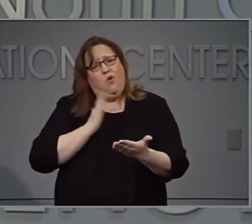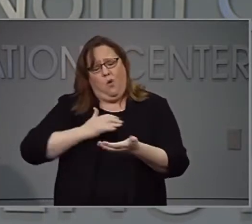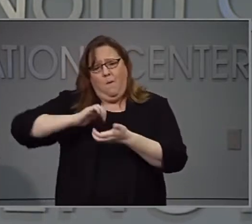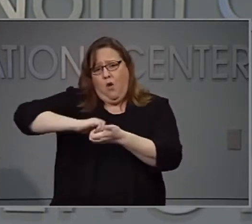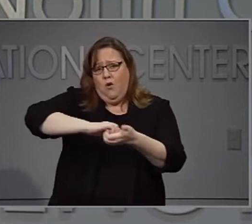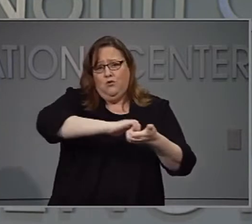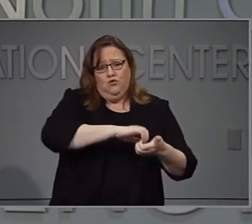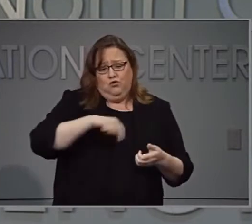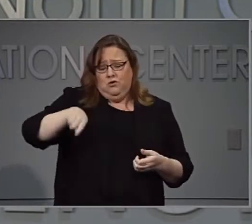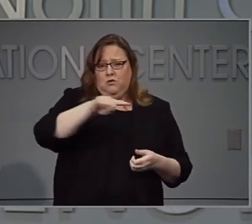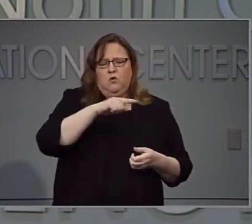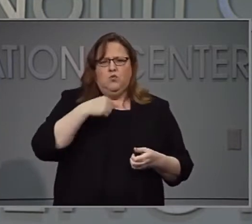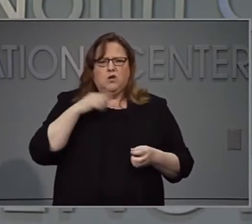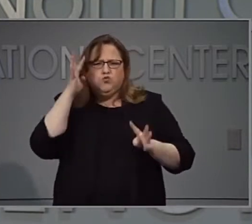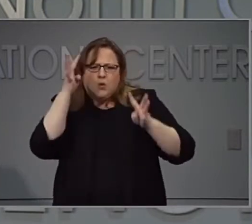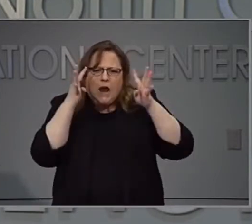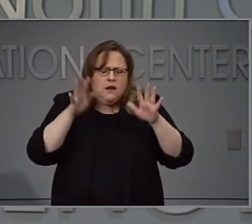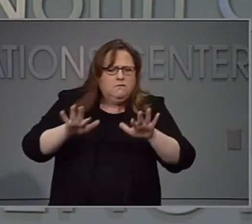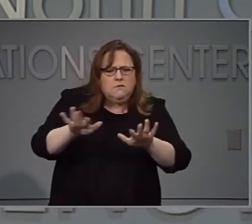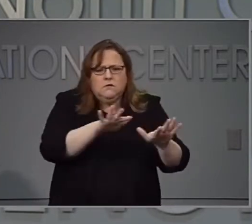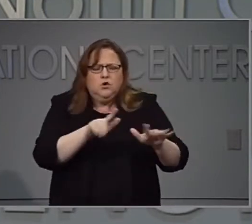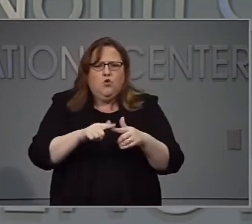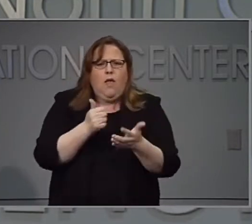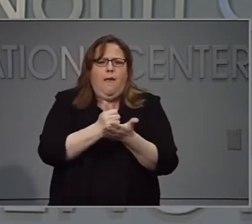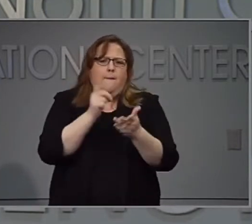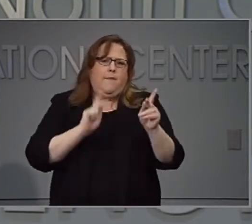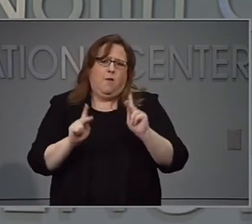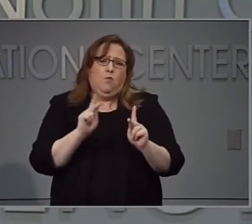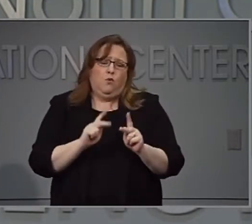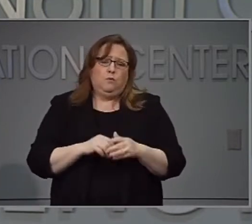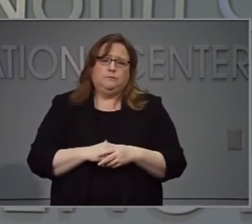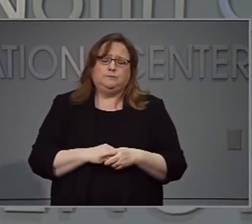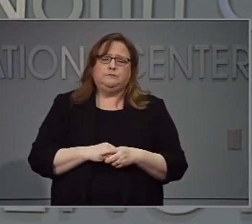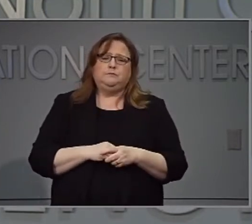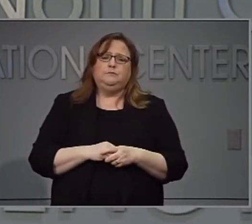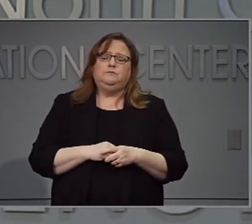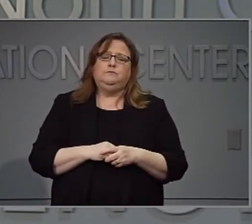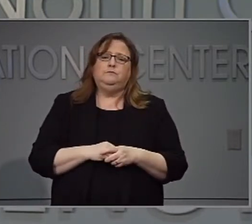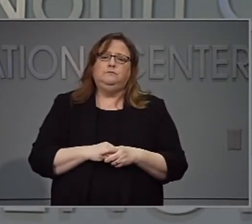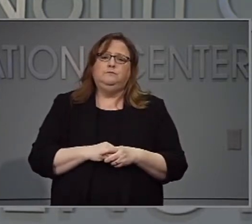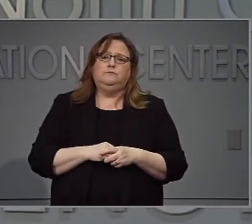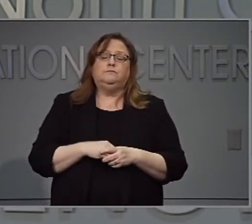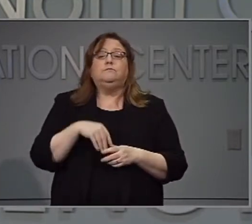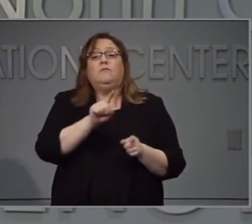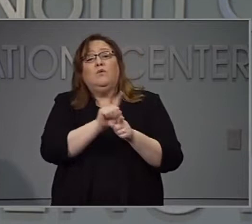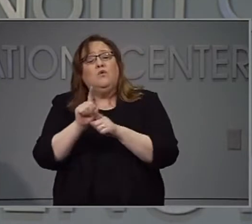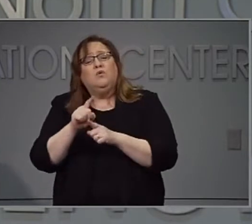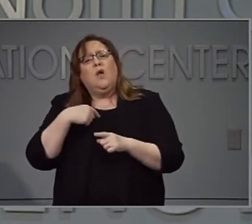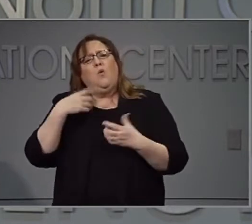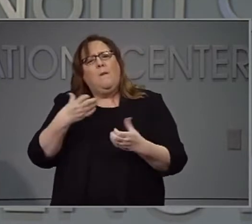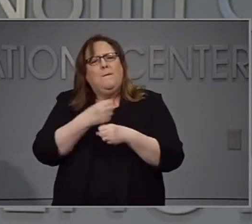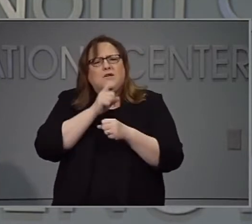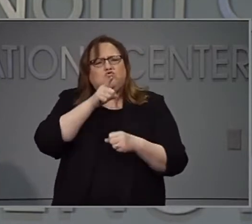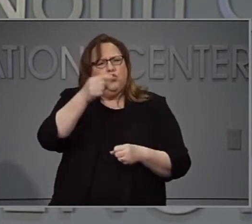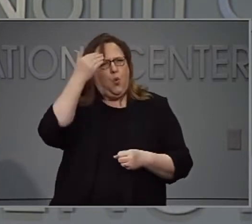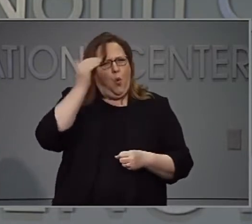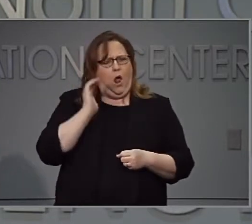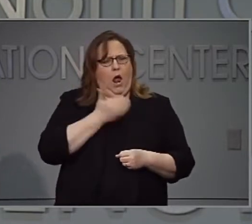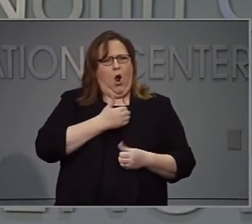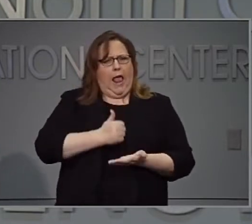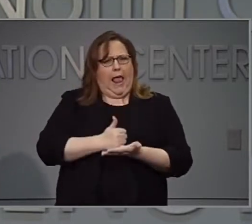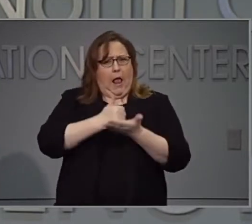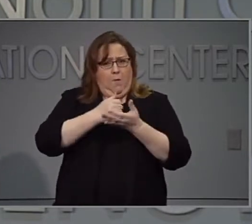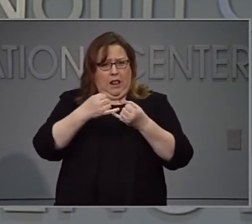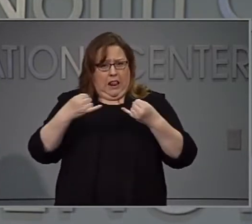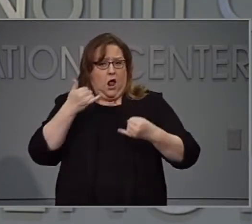serve people during this trying time. In particular, I want to make sure everyone is aware of our Hope for NC helpline.